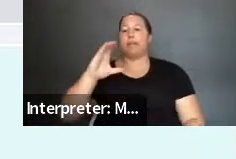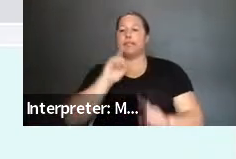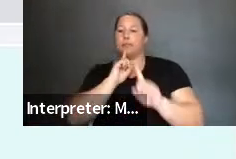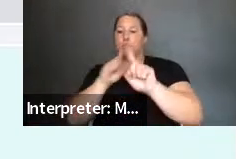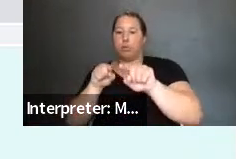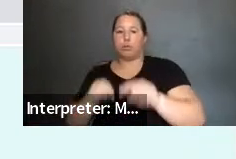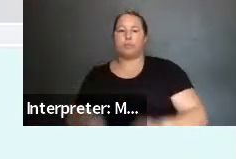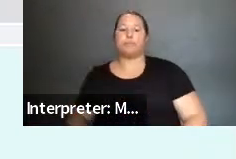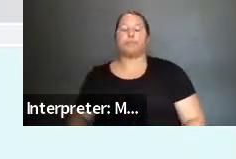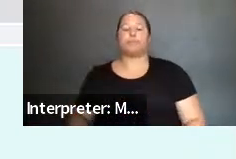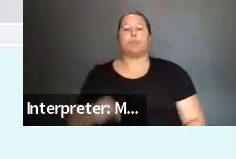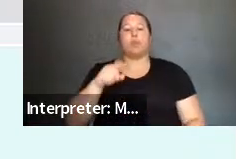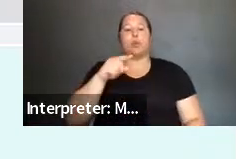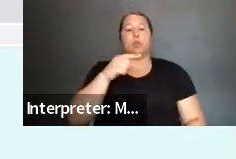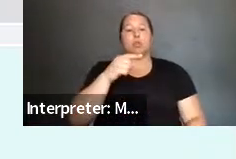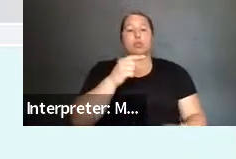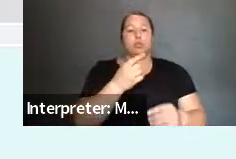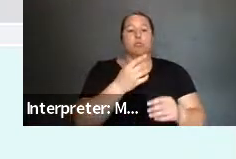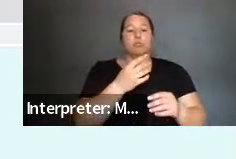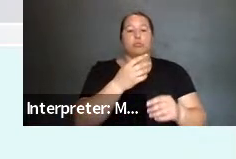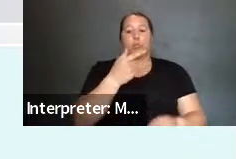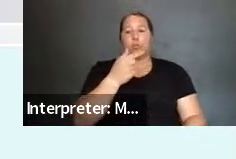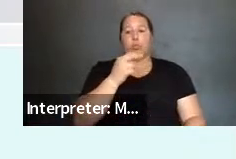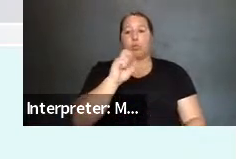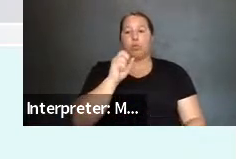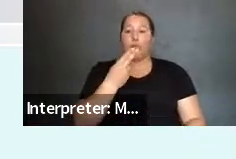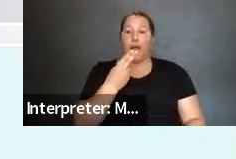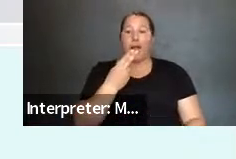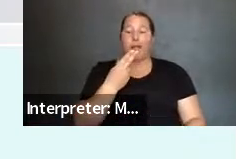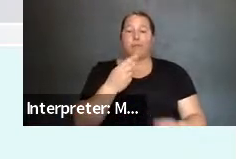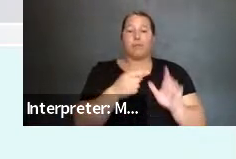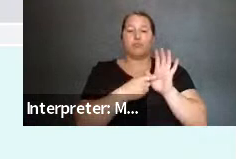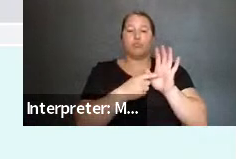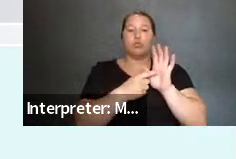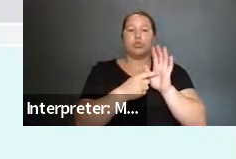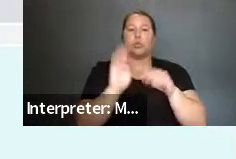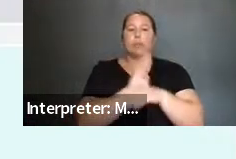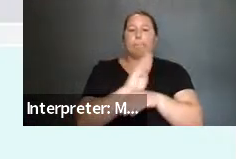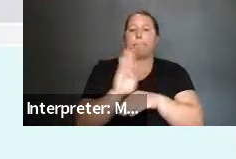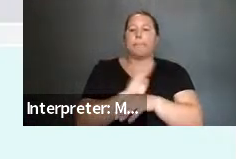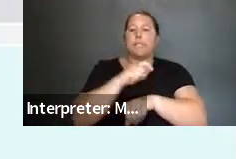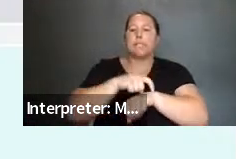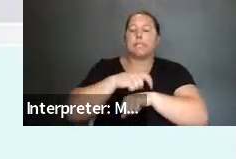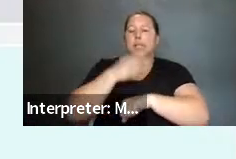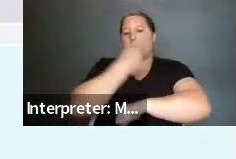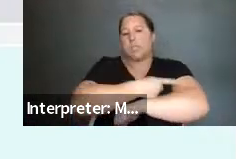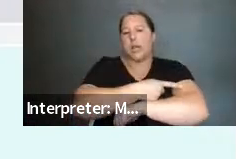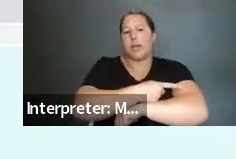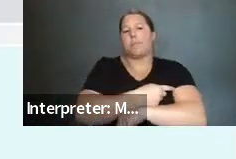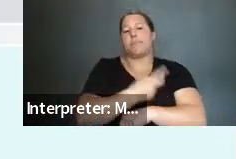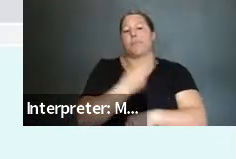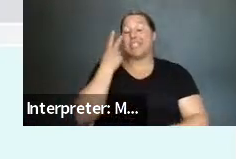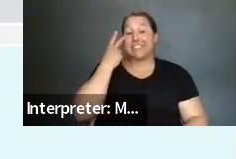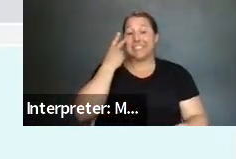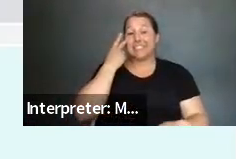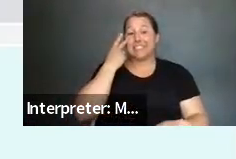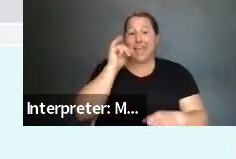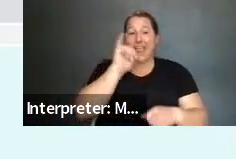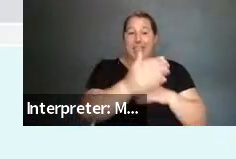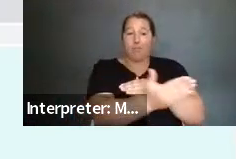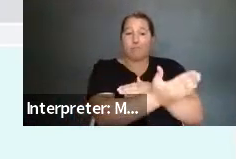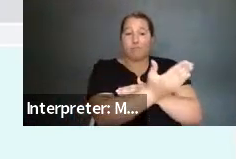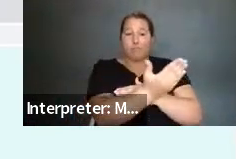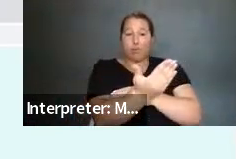you an idea of the busy time of the day. So this is by time of day. And as you can see, that morning shift